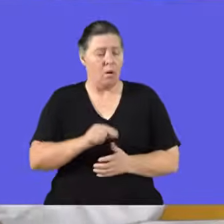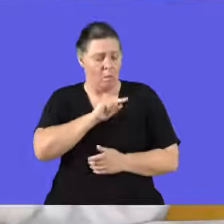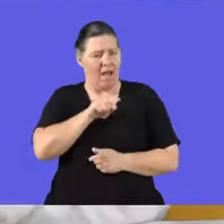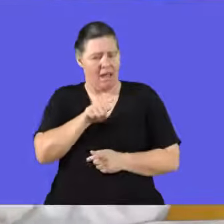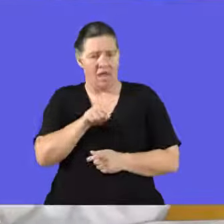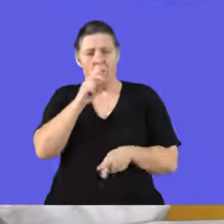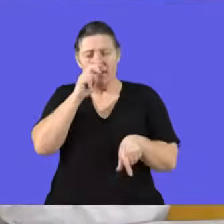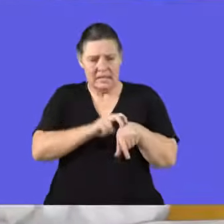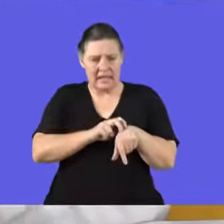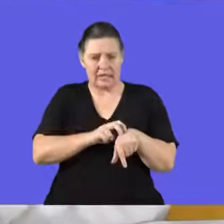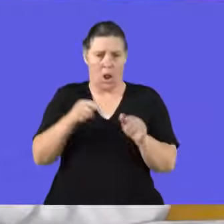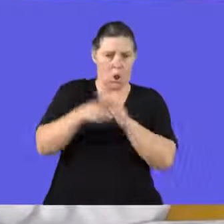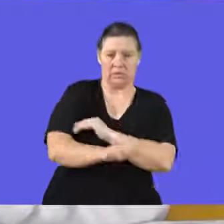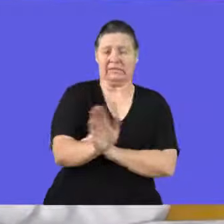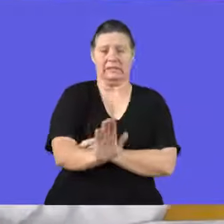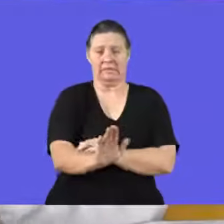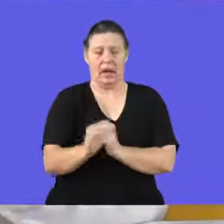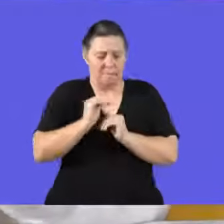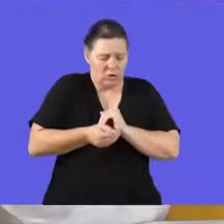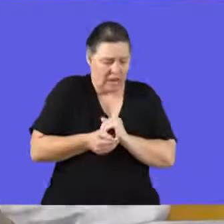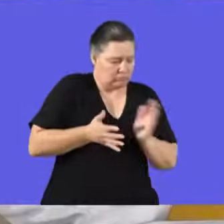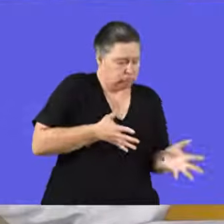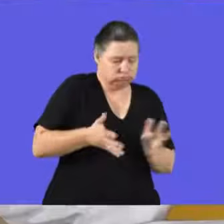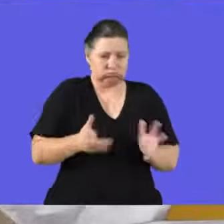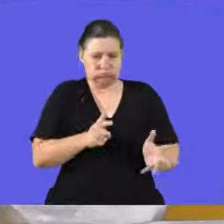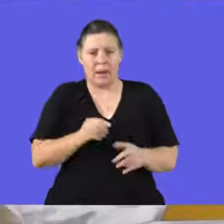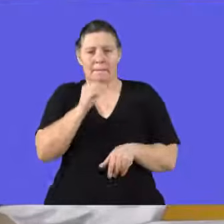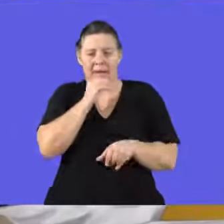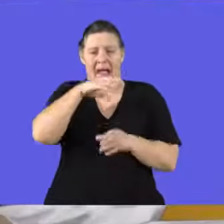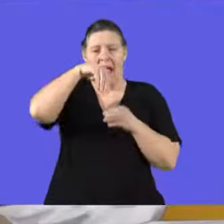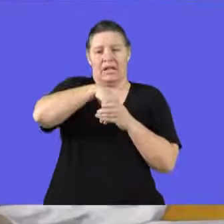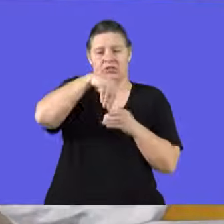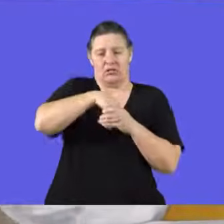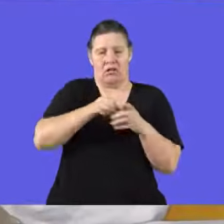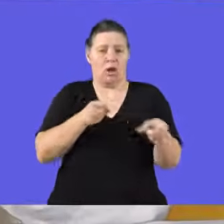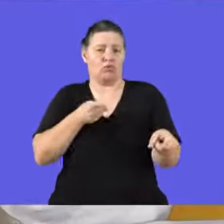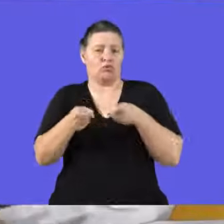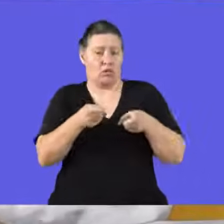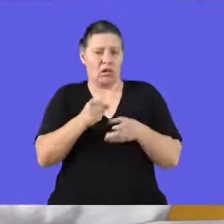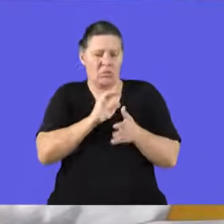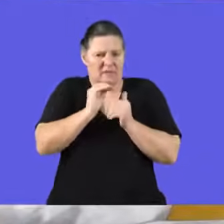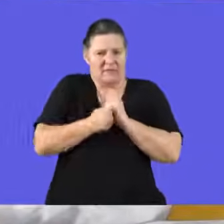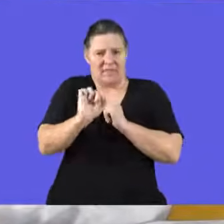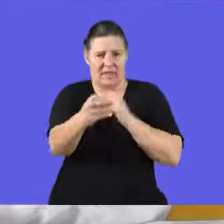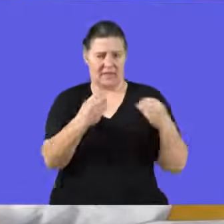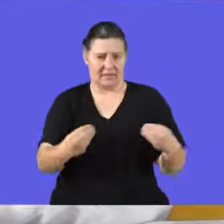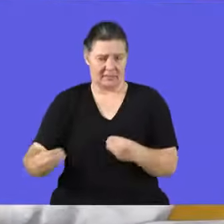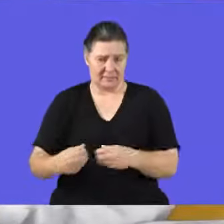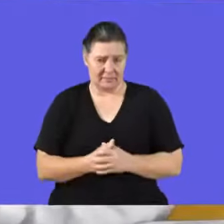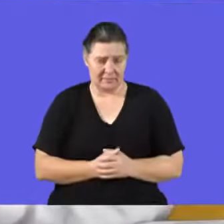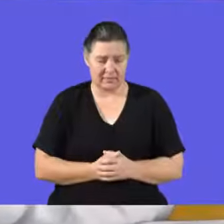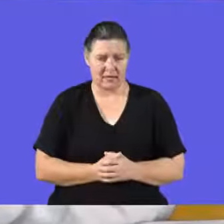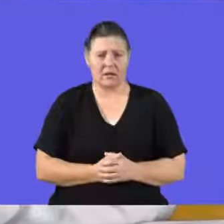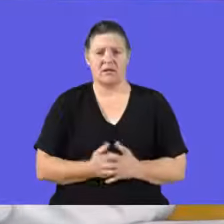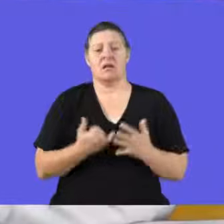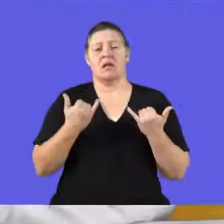a business needs to protect these assets, so it will implement or put in place what we call internal controls.